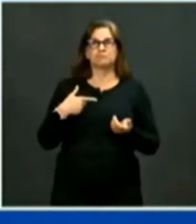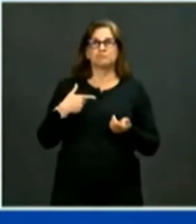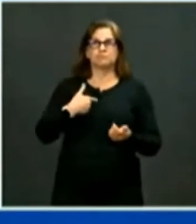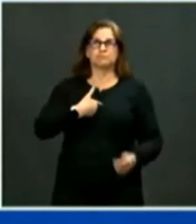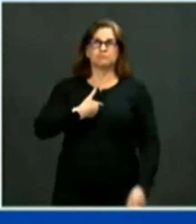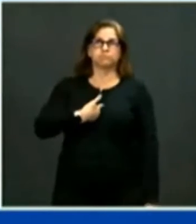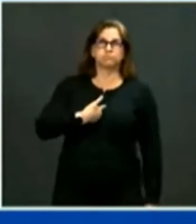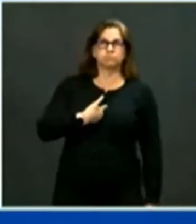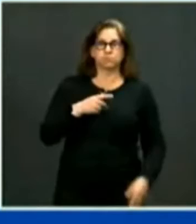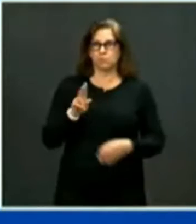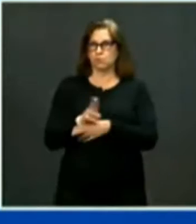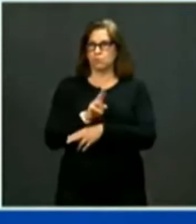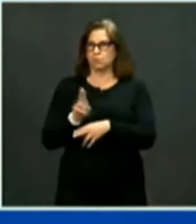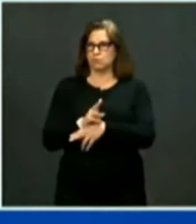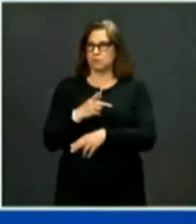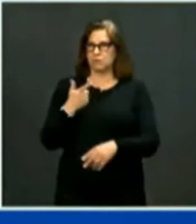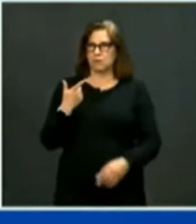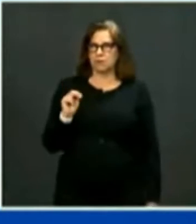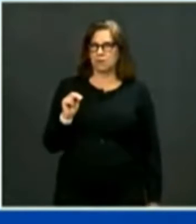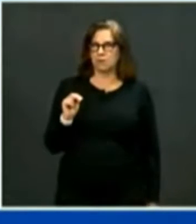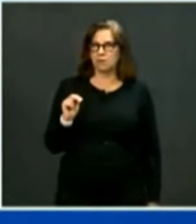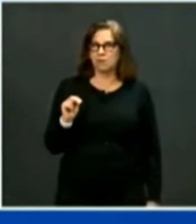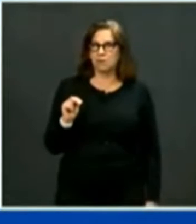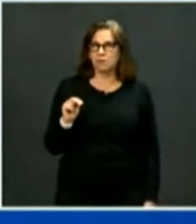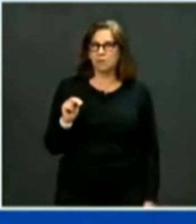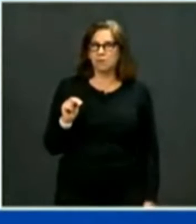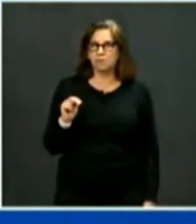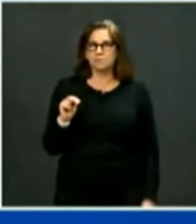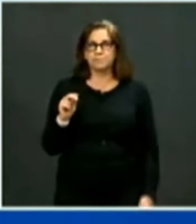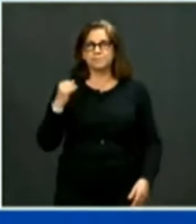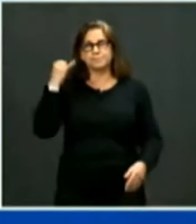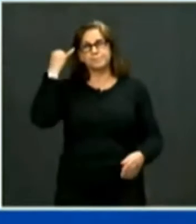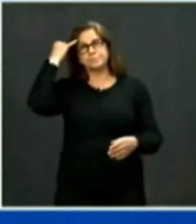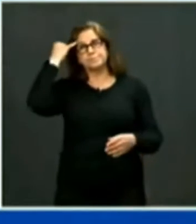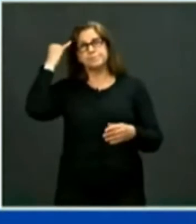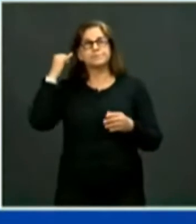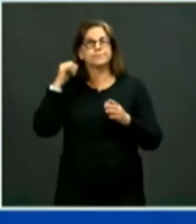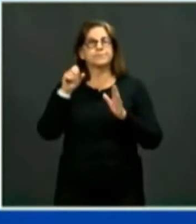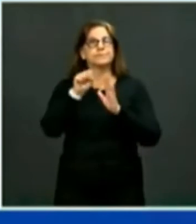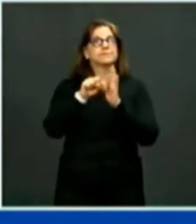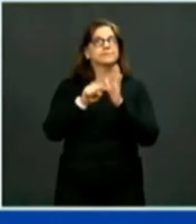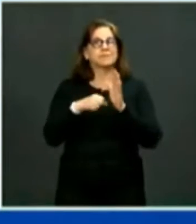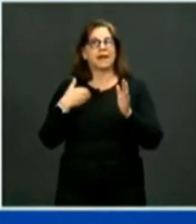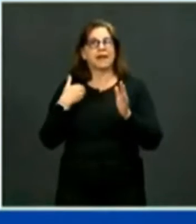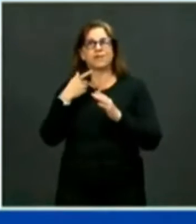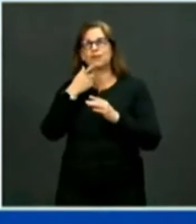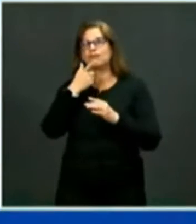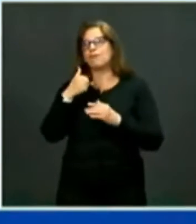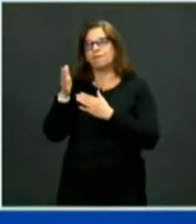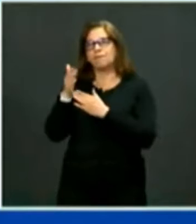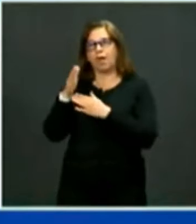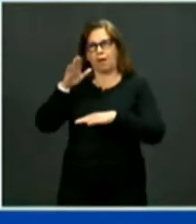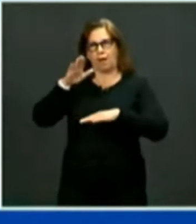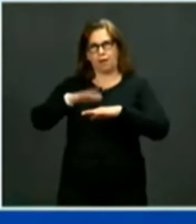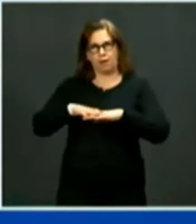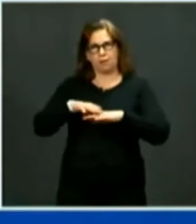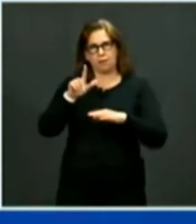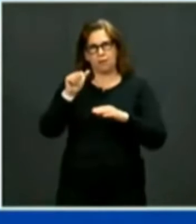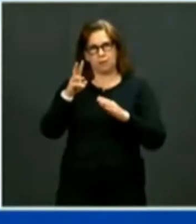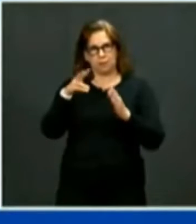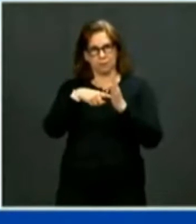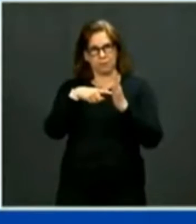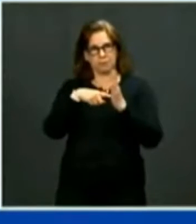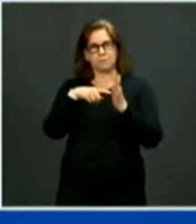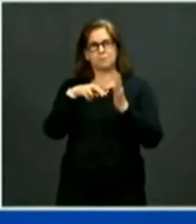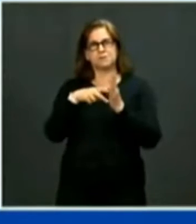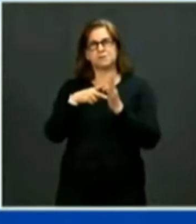States that have red flag laws have seen the reduction in the number of suicides in their states. Oh